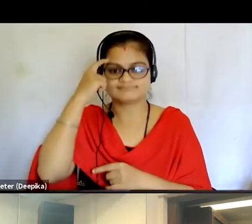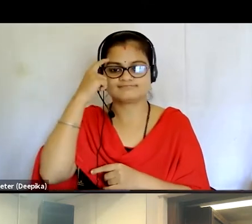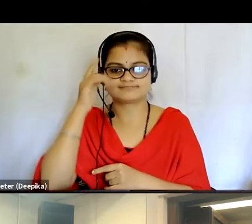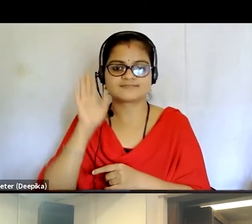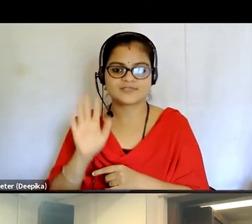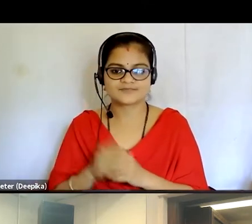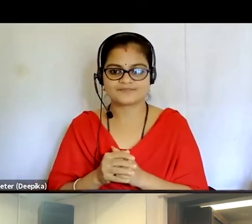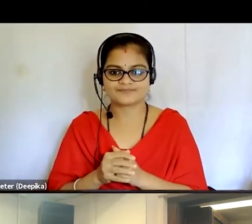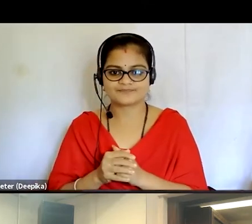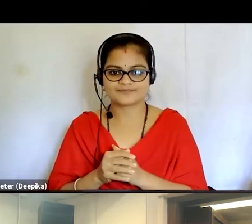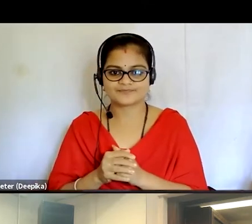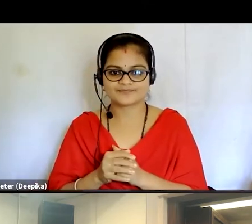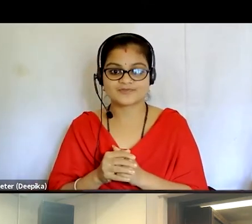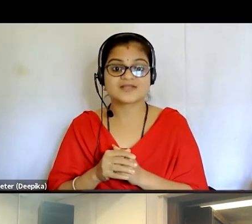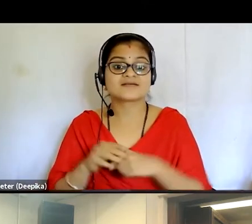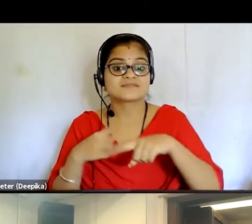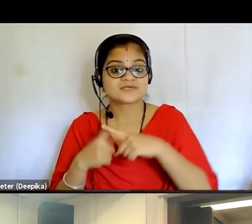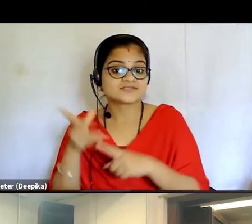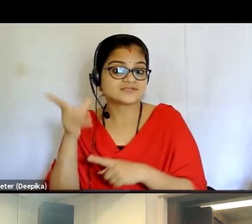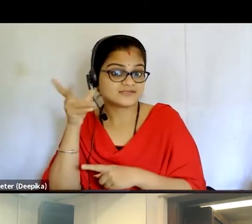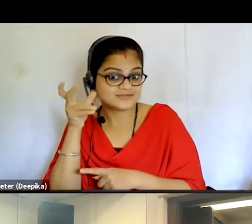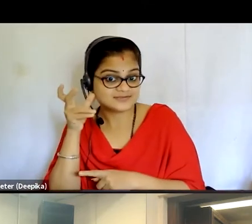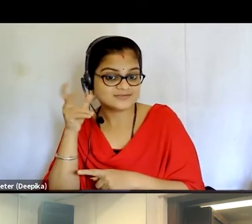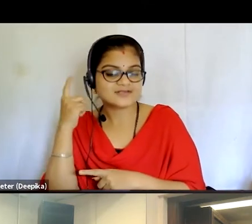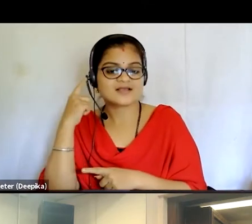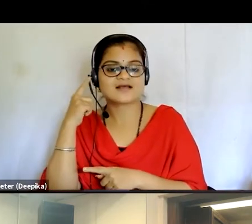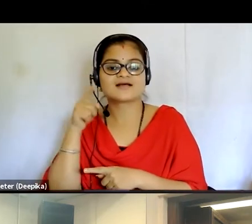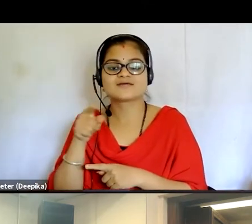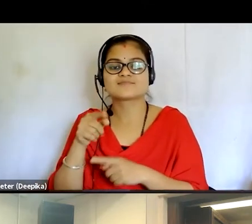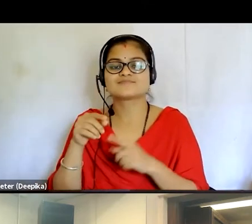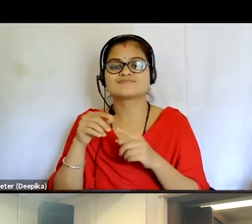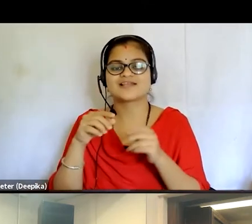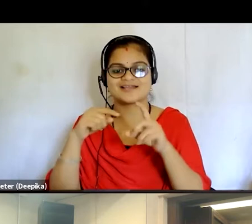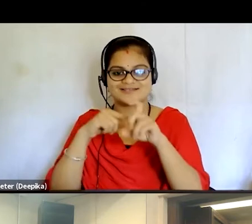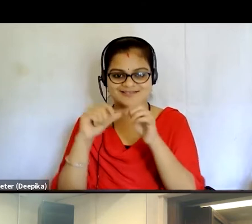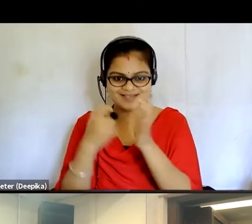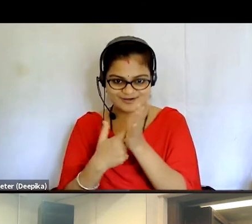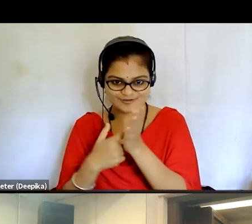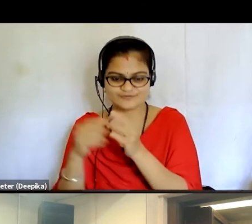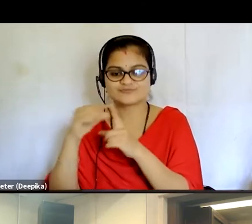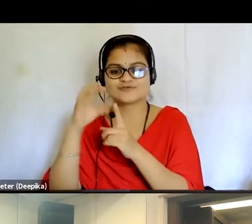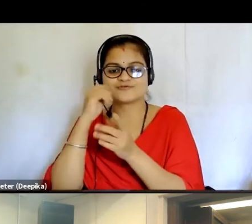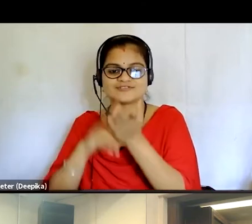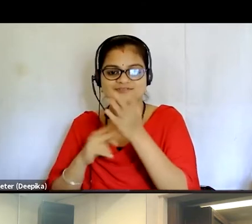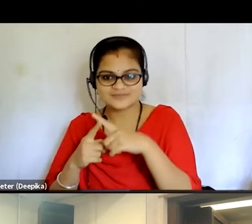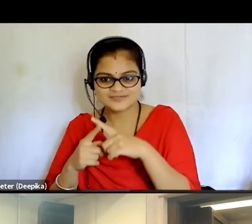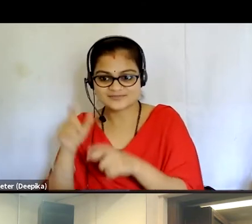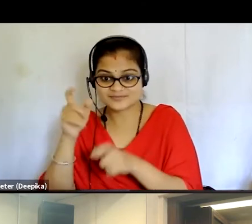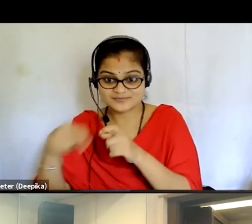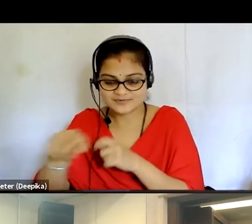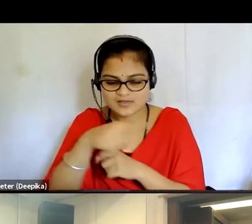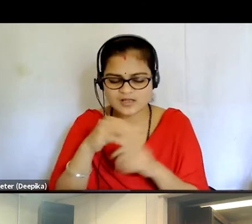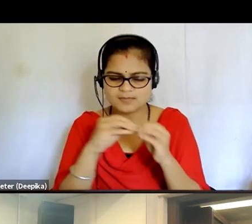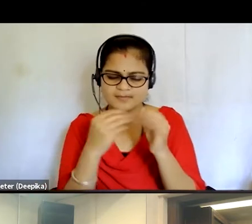multiple audio touch points, or what we call ear points, where a consumer experiences a